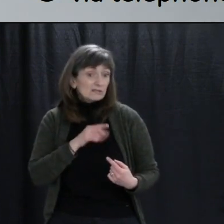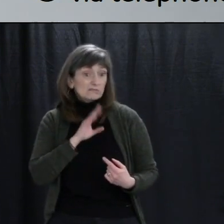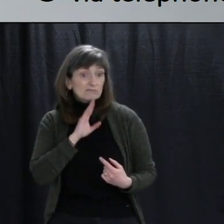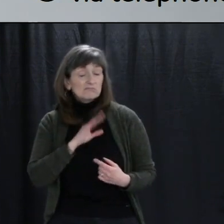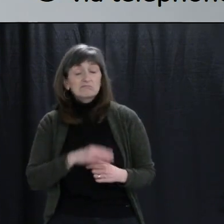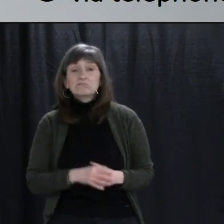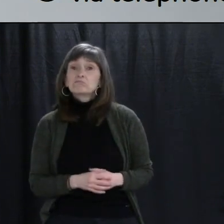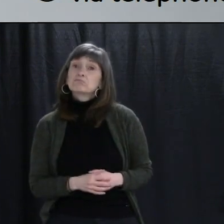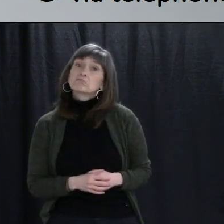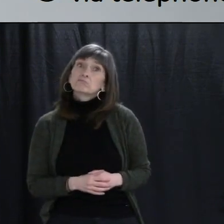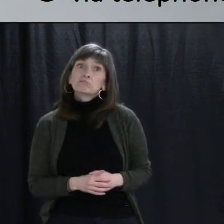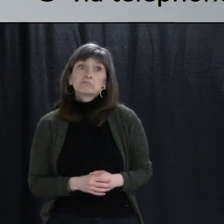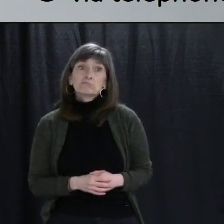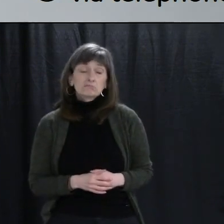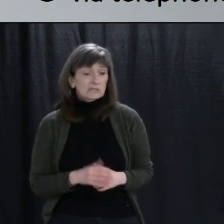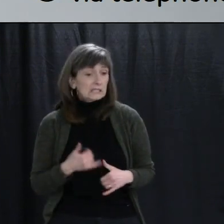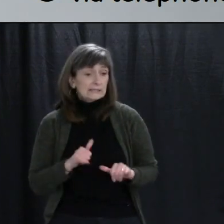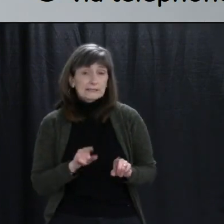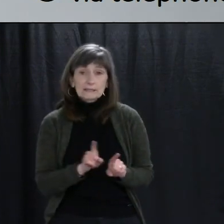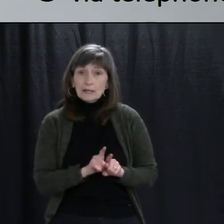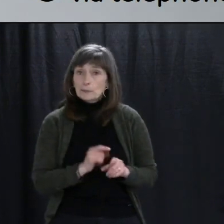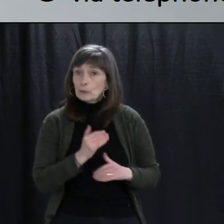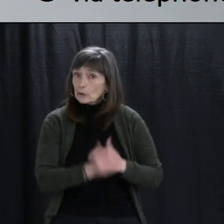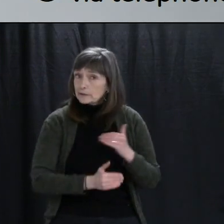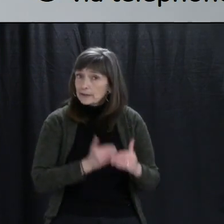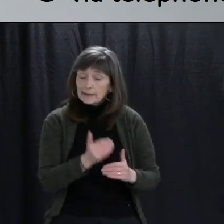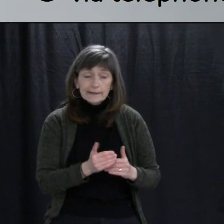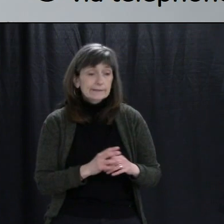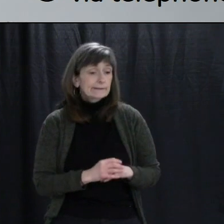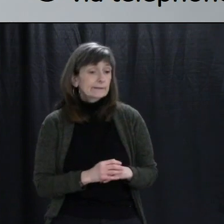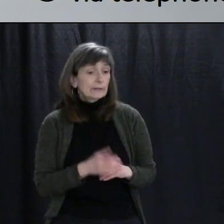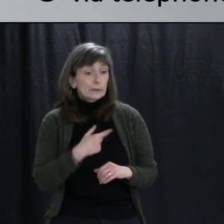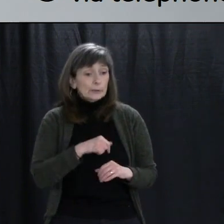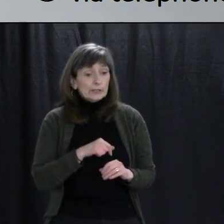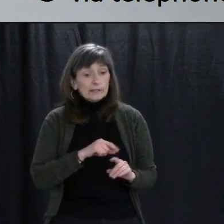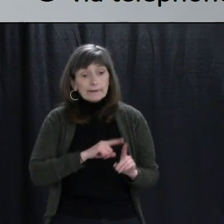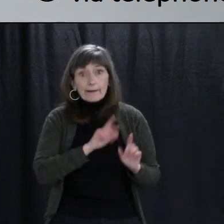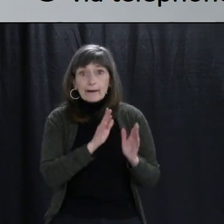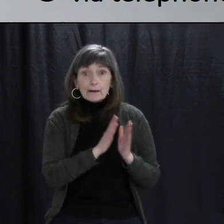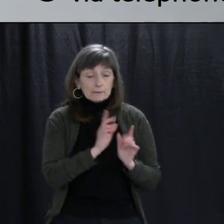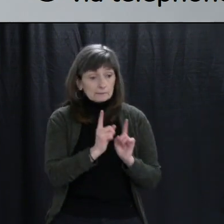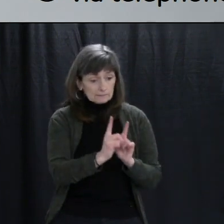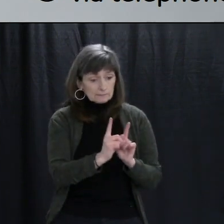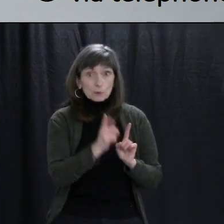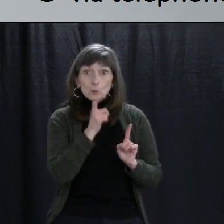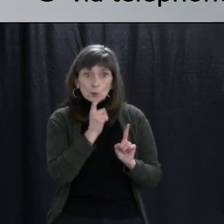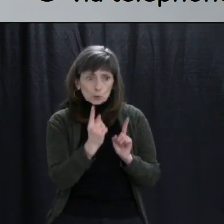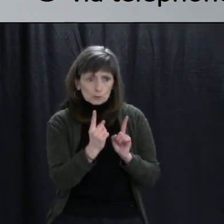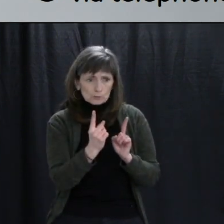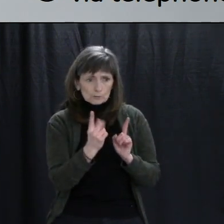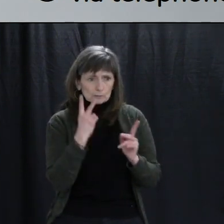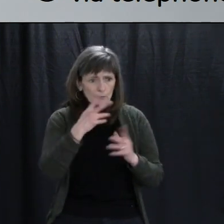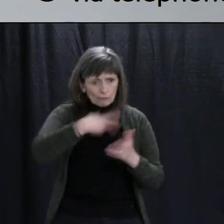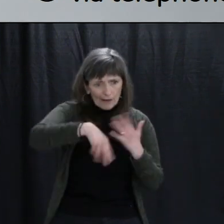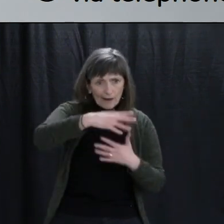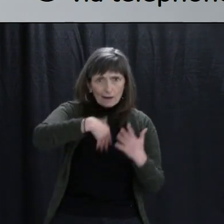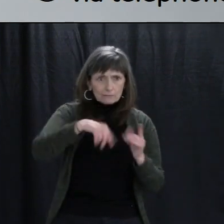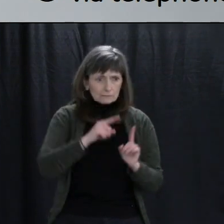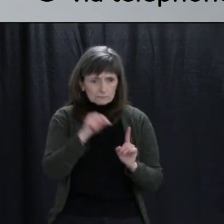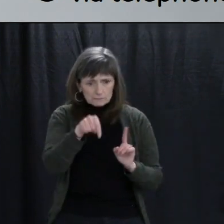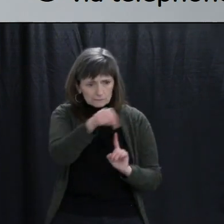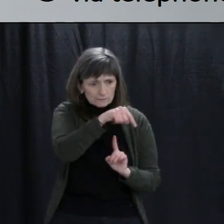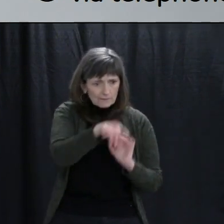the process is the same regardless. If we have contact tracing and if those reveal close contacts who may have been exposed, we